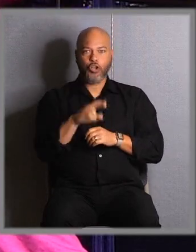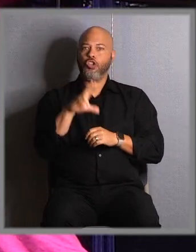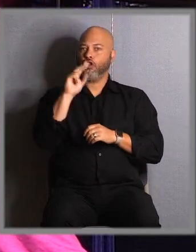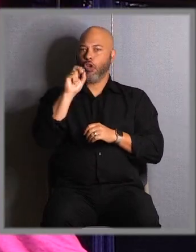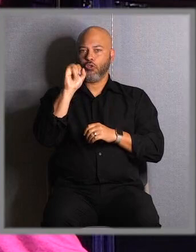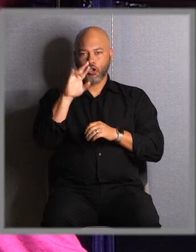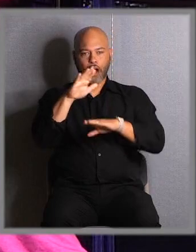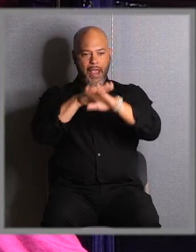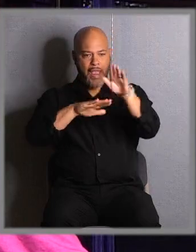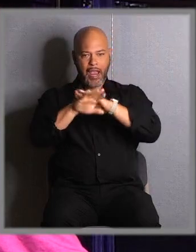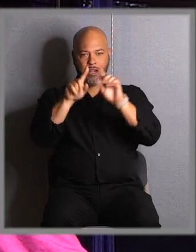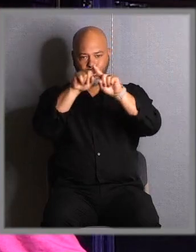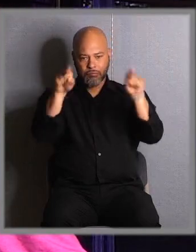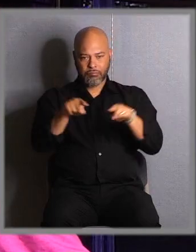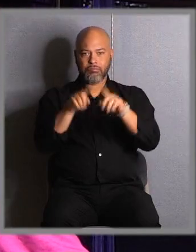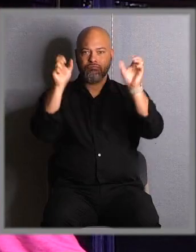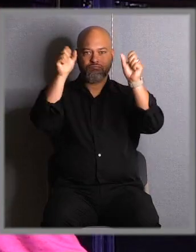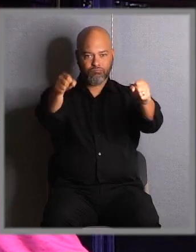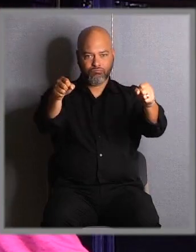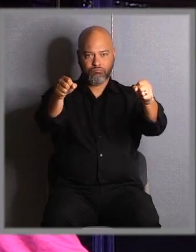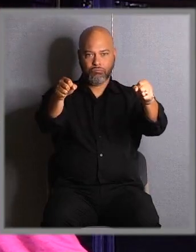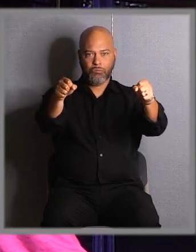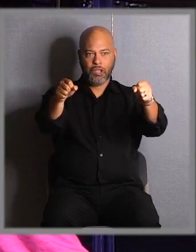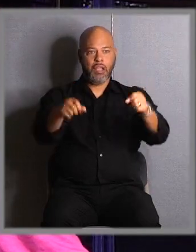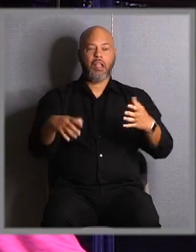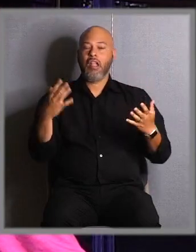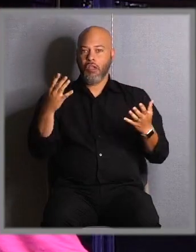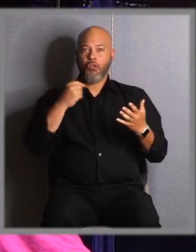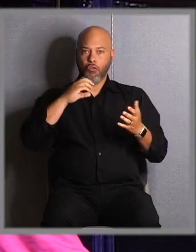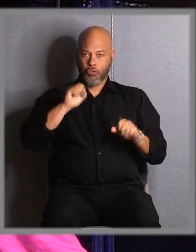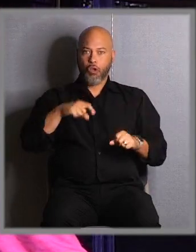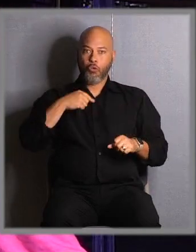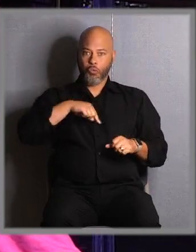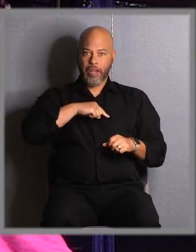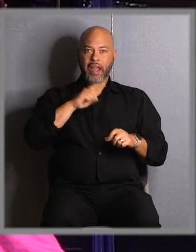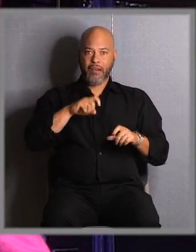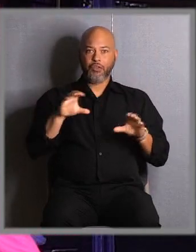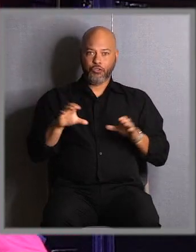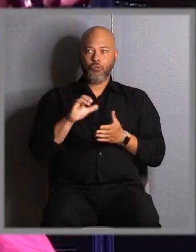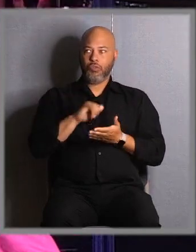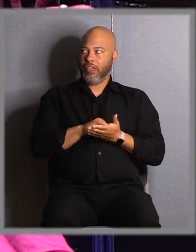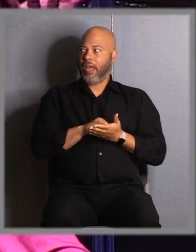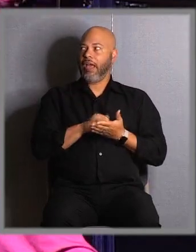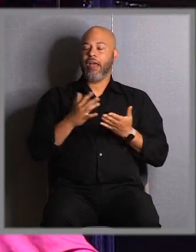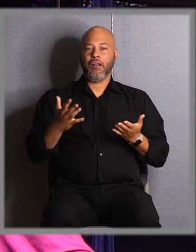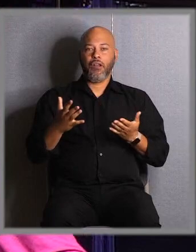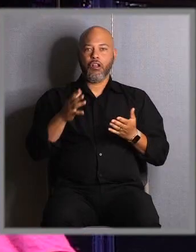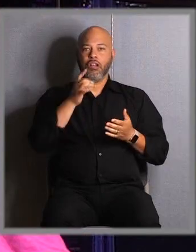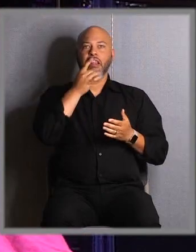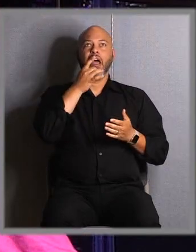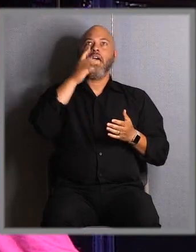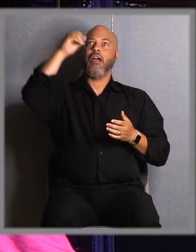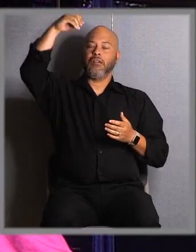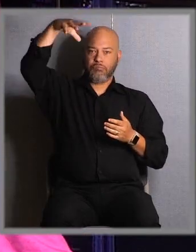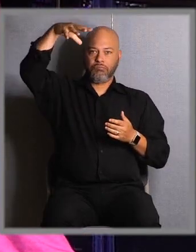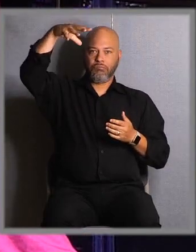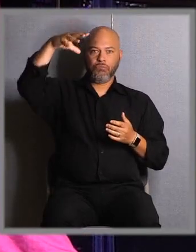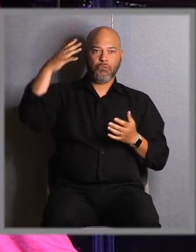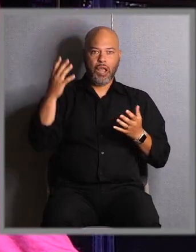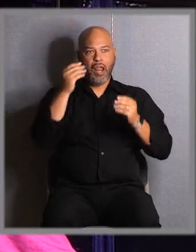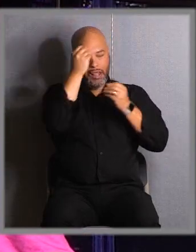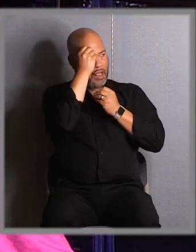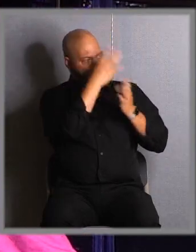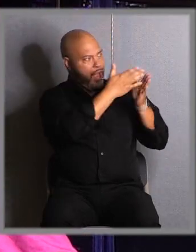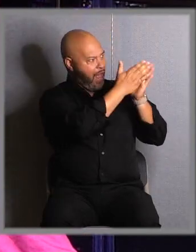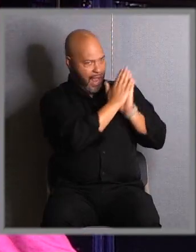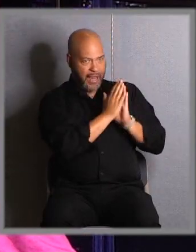2 if they stop. But even the females, we have to do that as African. Turn your light on. Turn your light on. We have Let to him teach. Know.